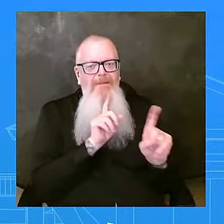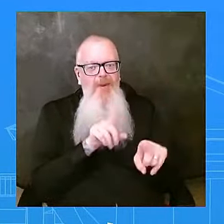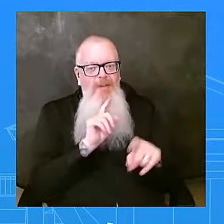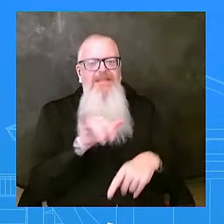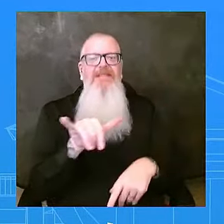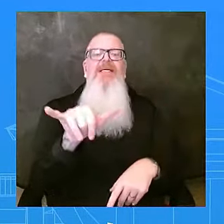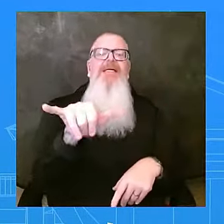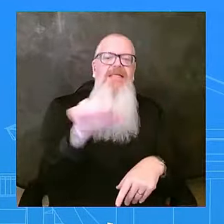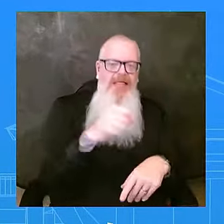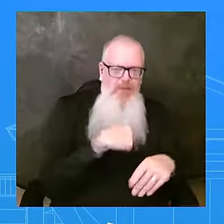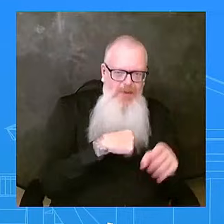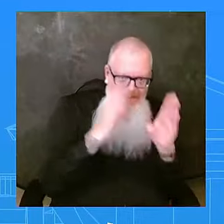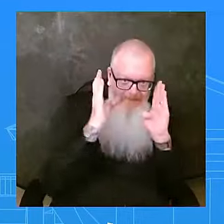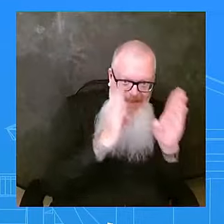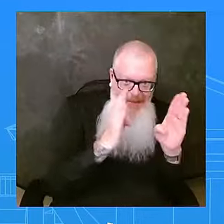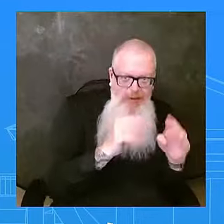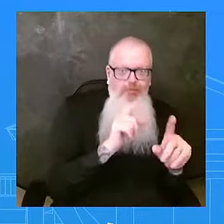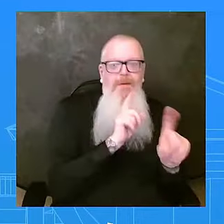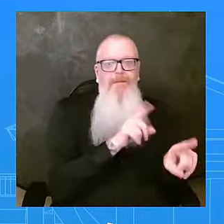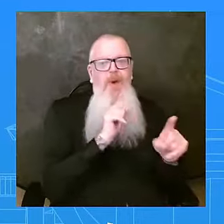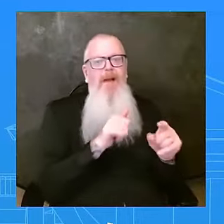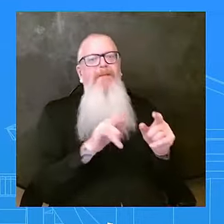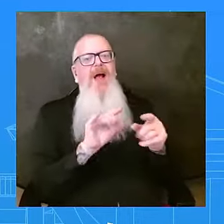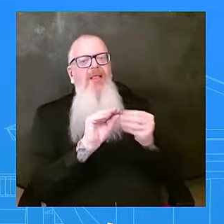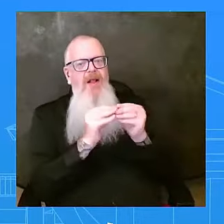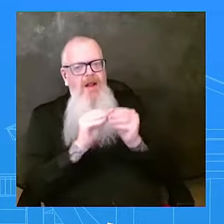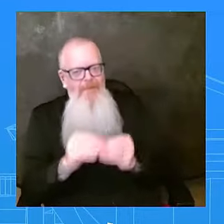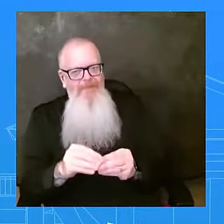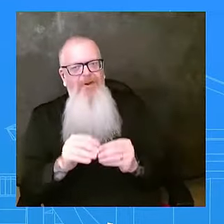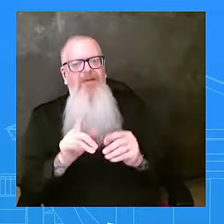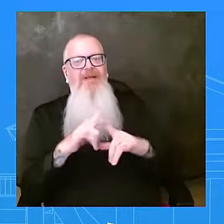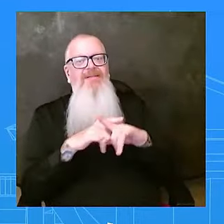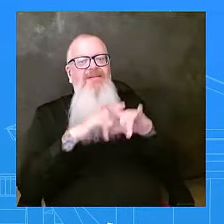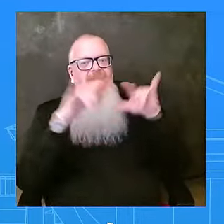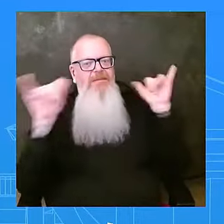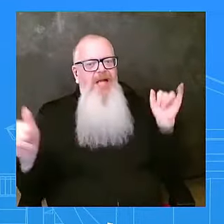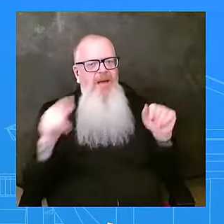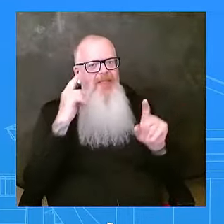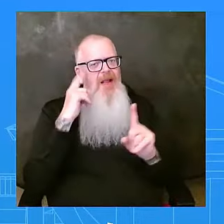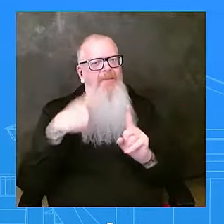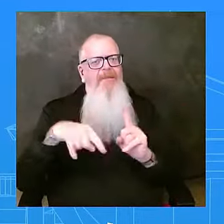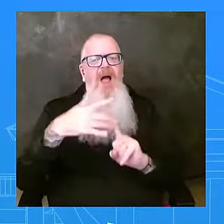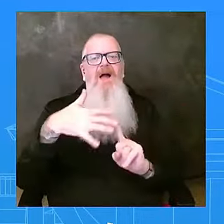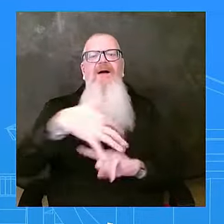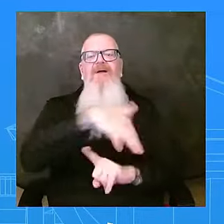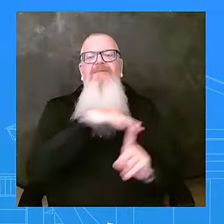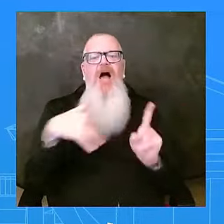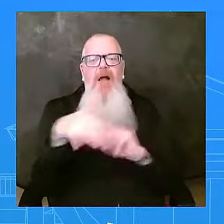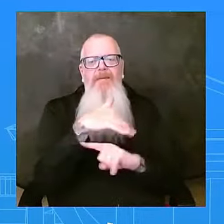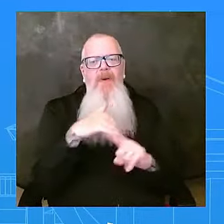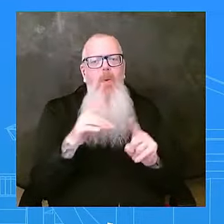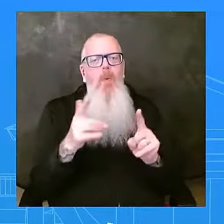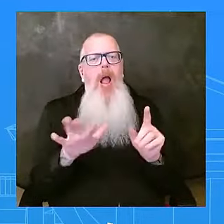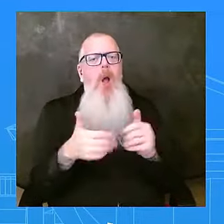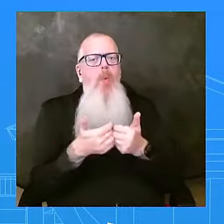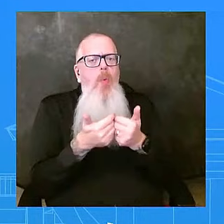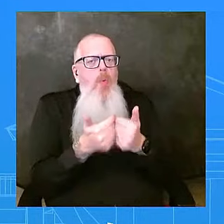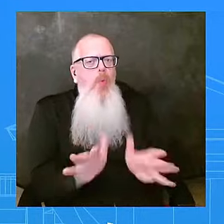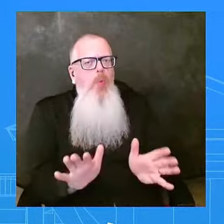to data, but we also want to make sure it's taken into context. And so we can't lose that as well. A couple of things,